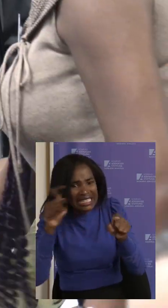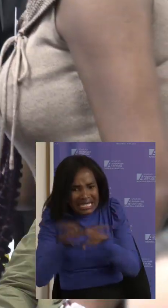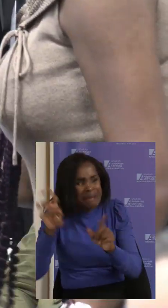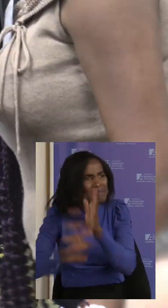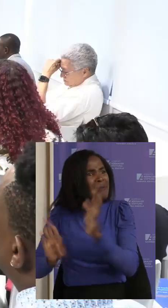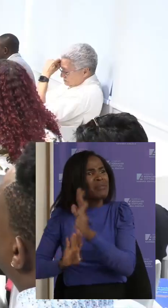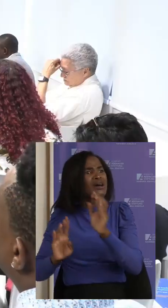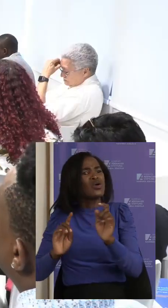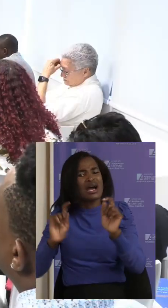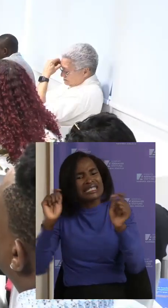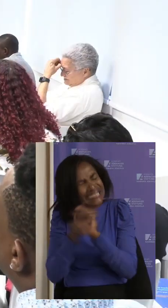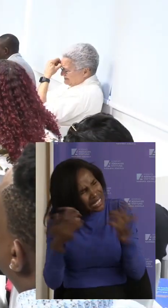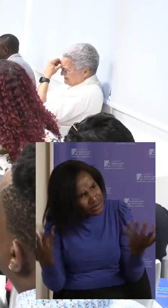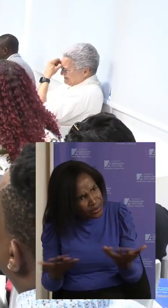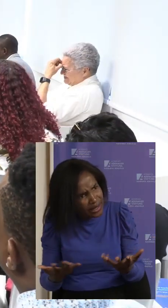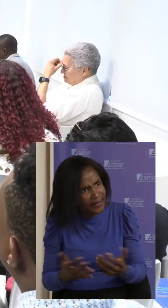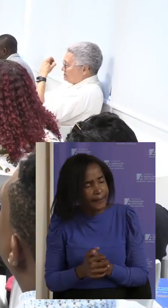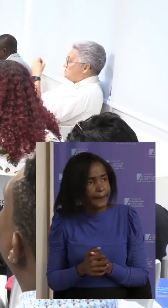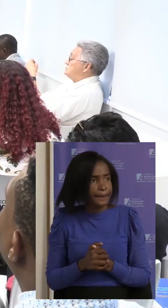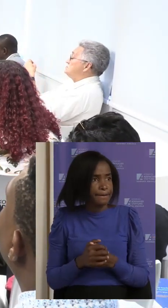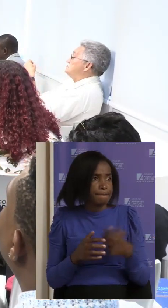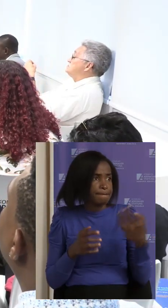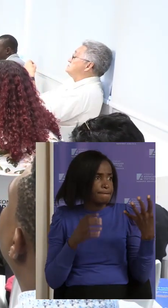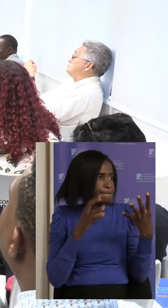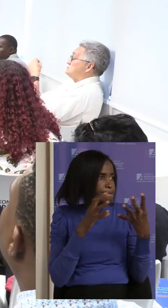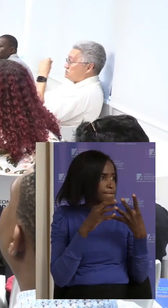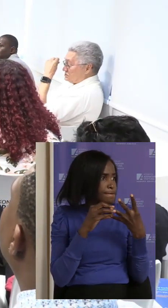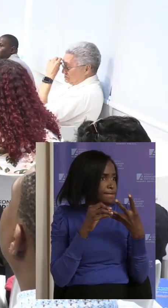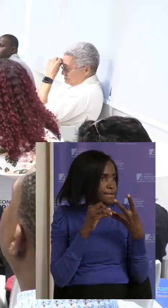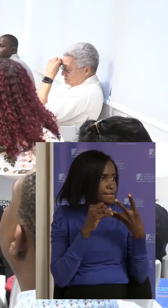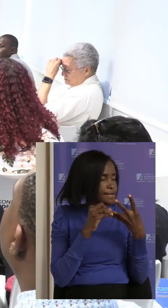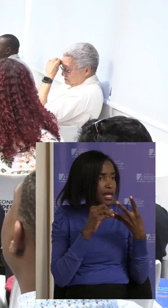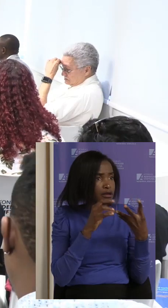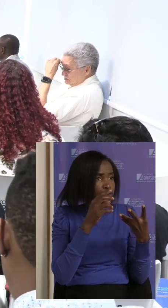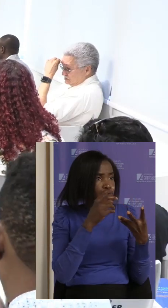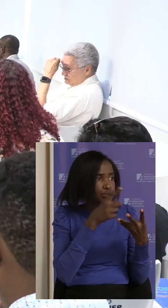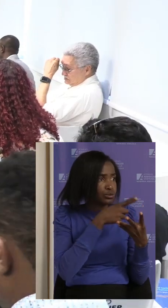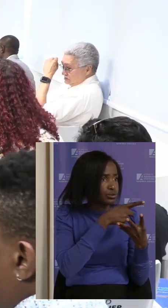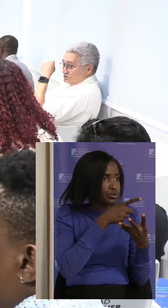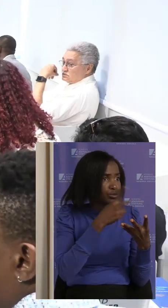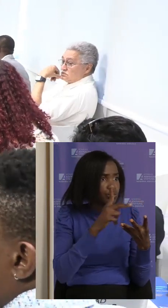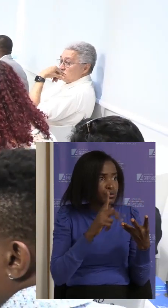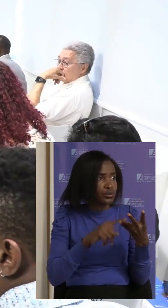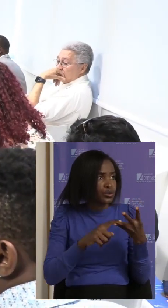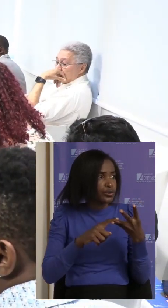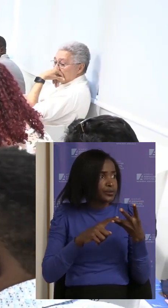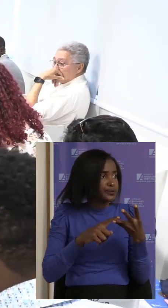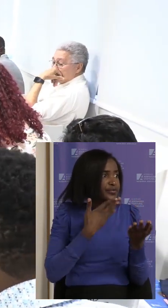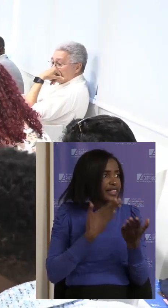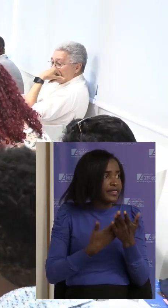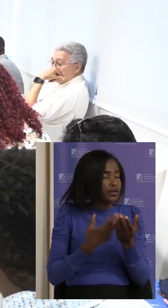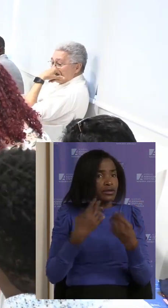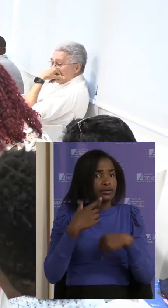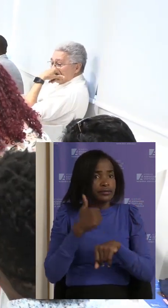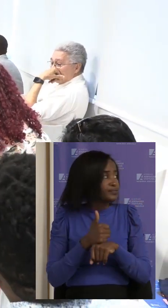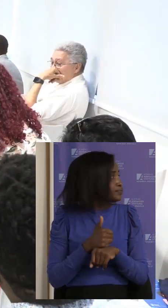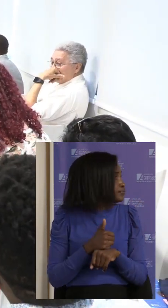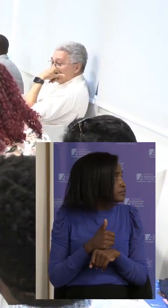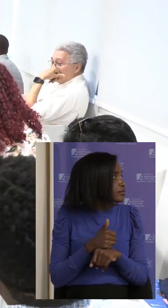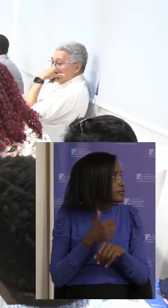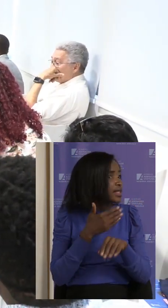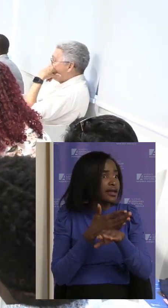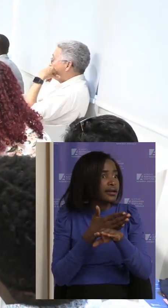on to the fourth one. I see we have 2 more here at the front. We will accommodate you shortly. All right, thank you for the opportunity. Excuse me,